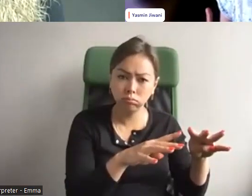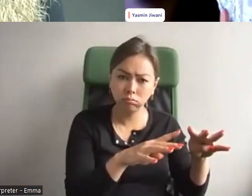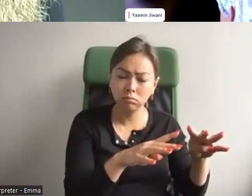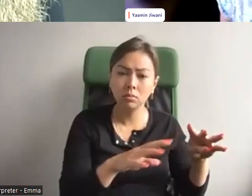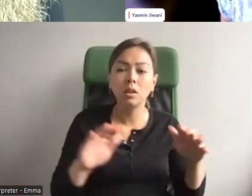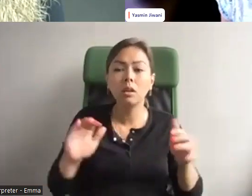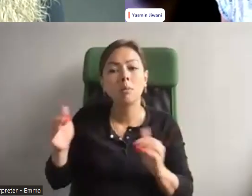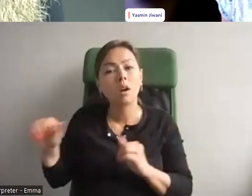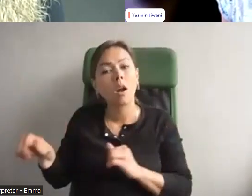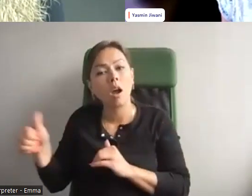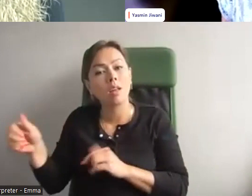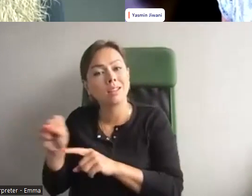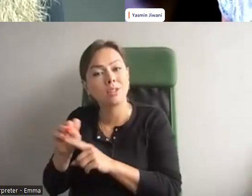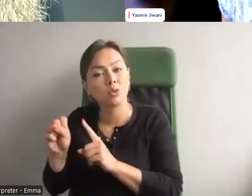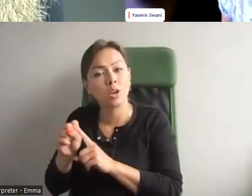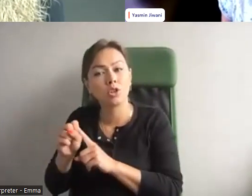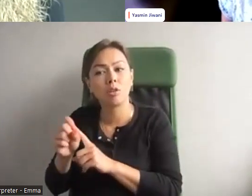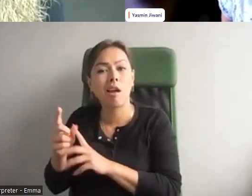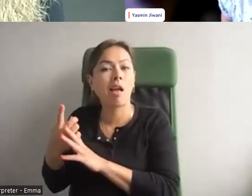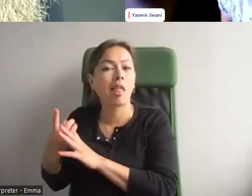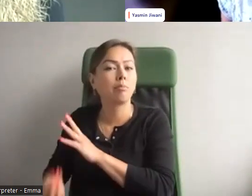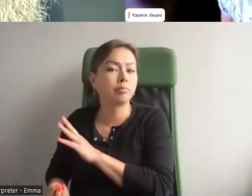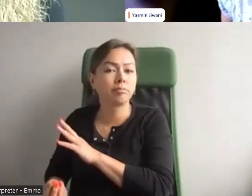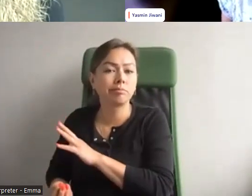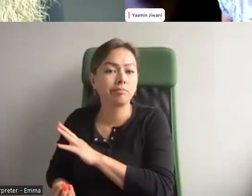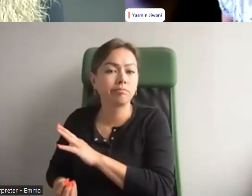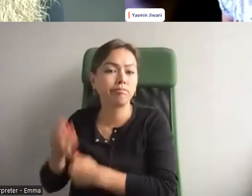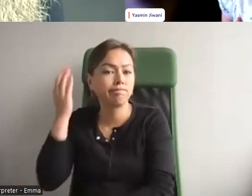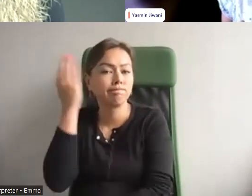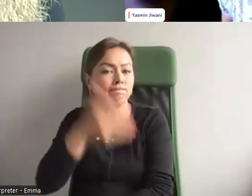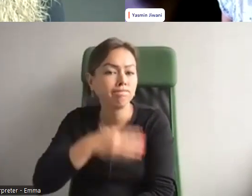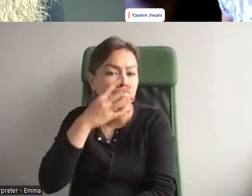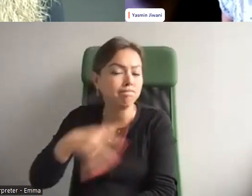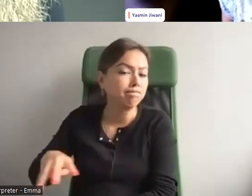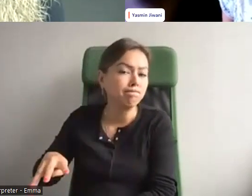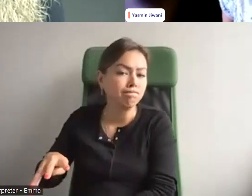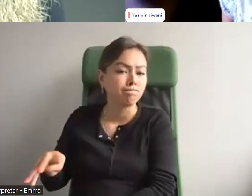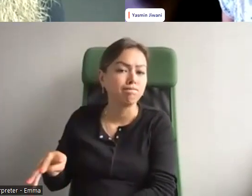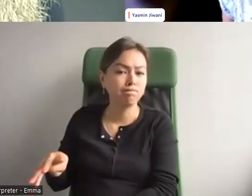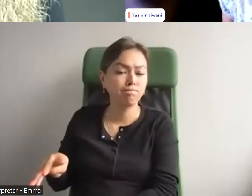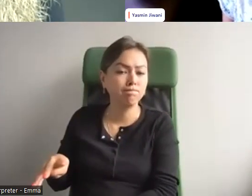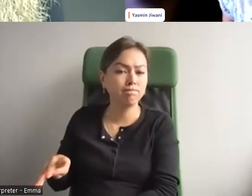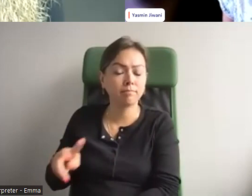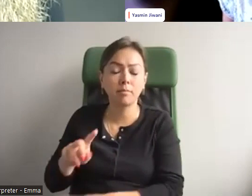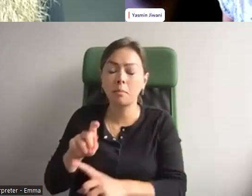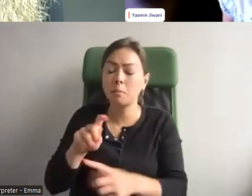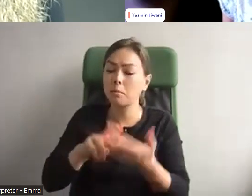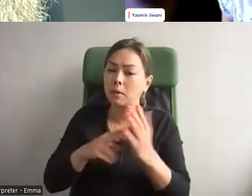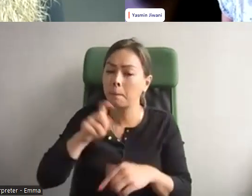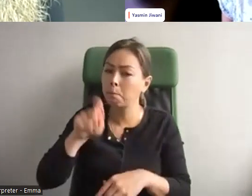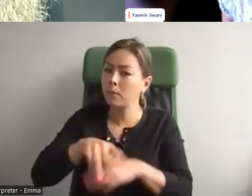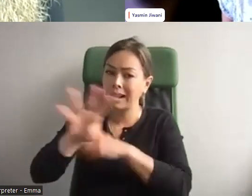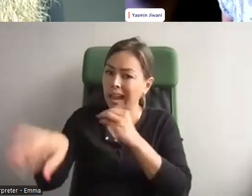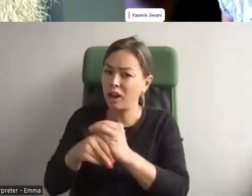background simply disappear. So again, we need to, I think, always have that kind of intersectional perspective,